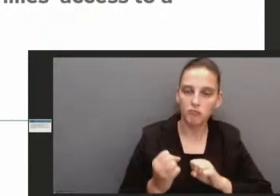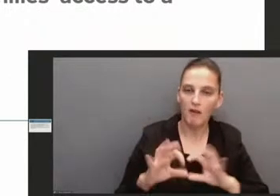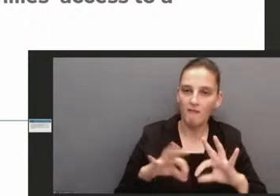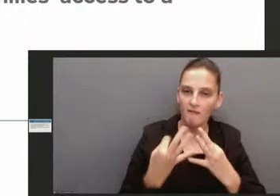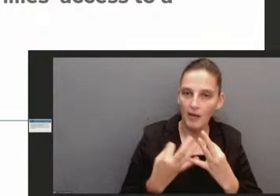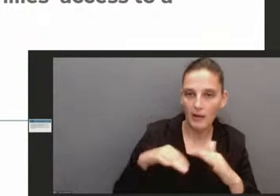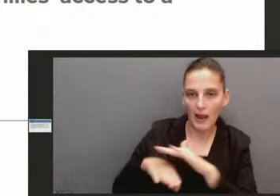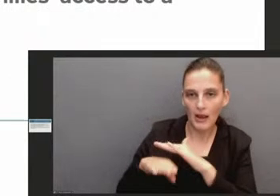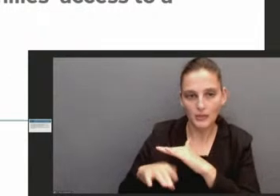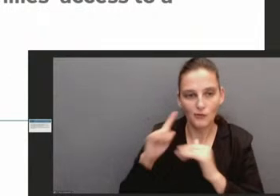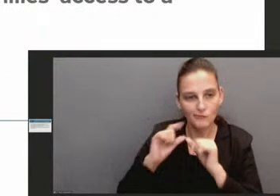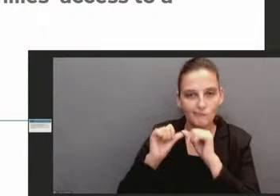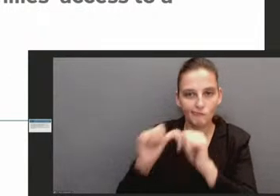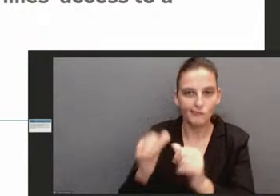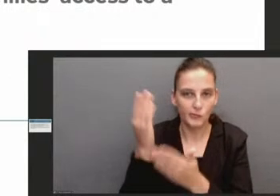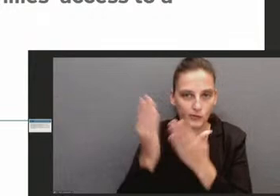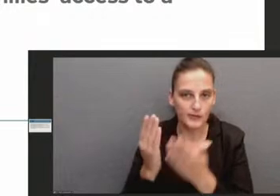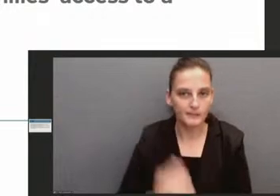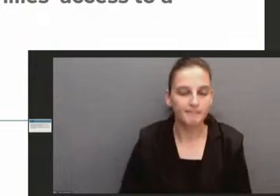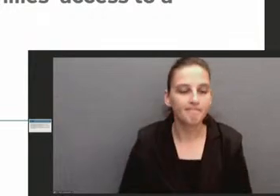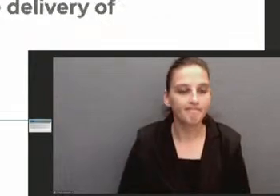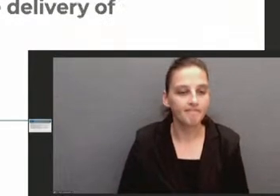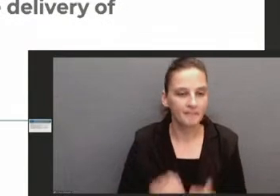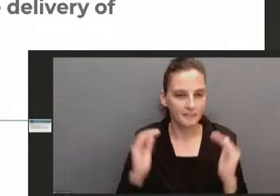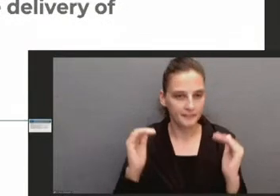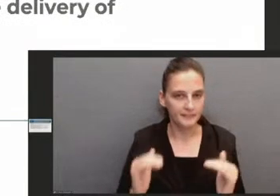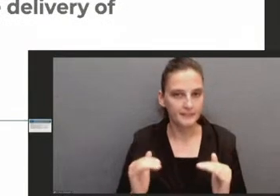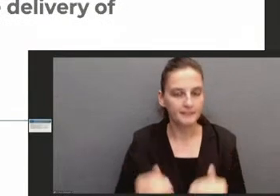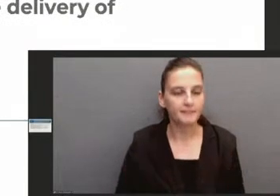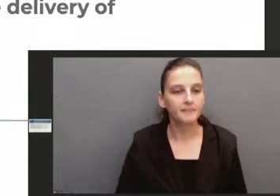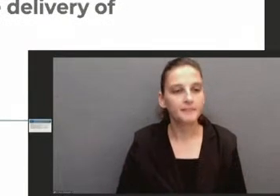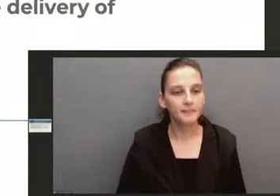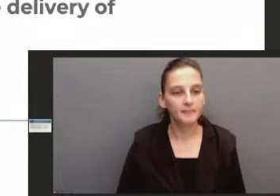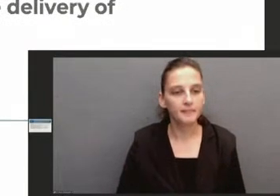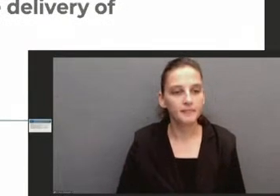of services. Can we go to the next slide?